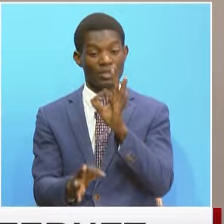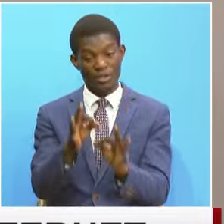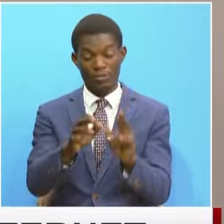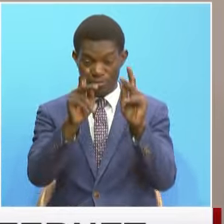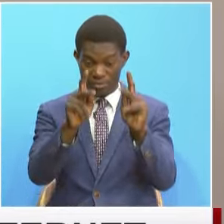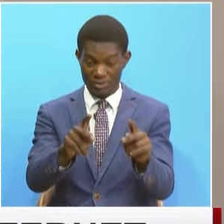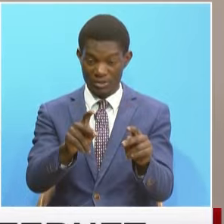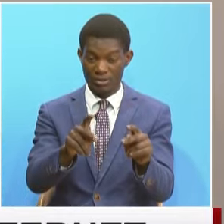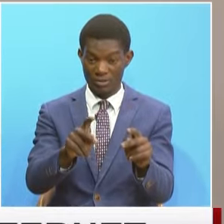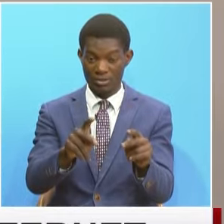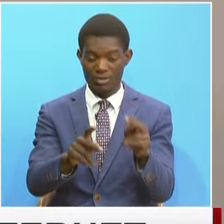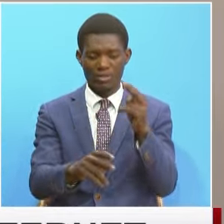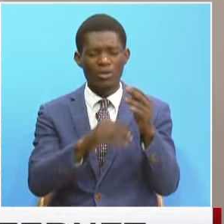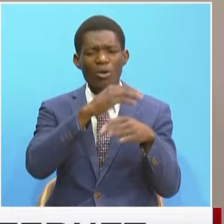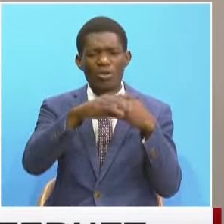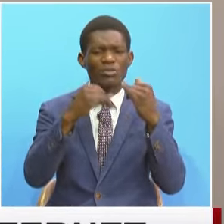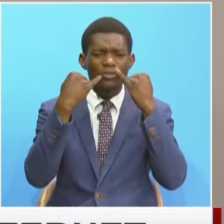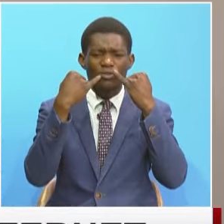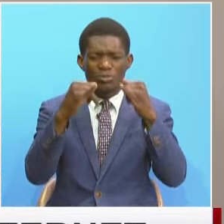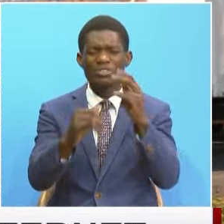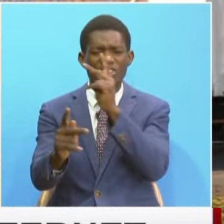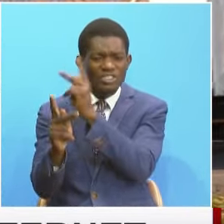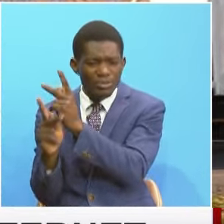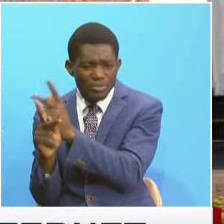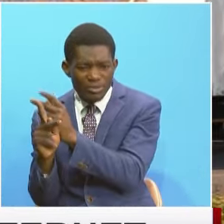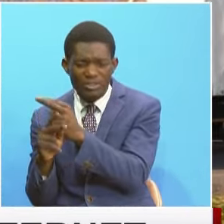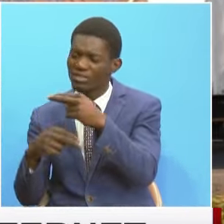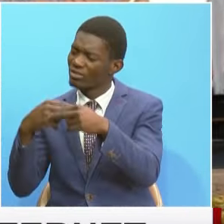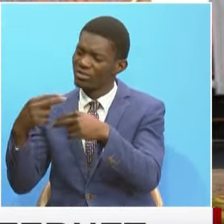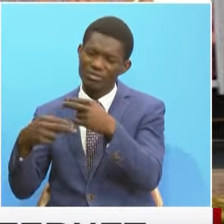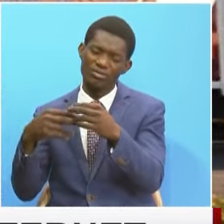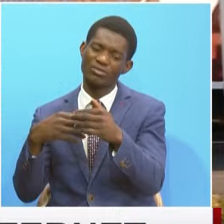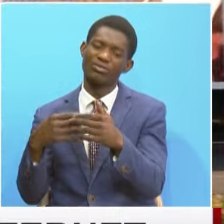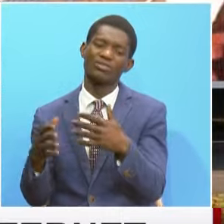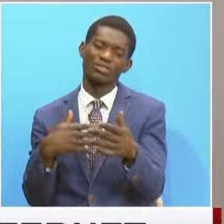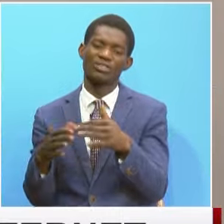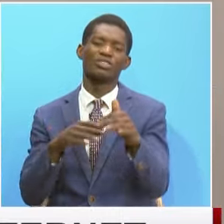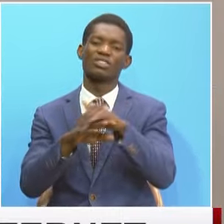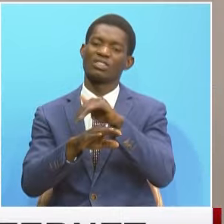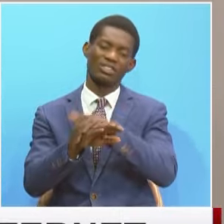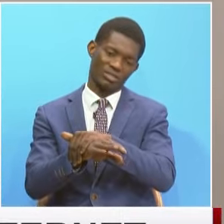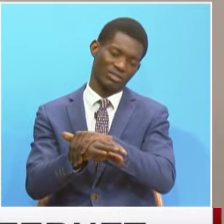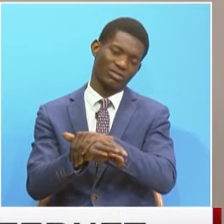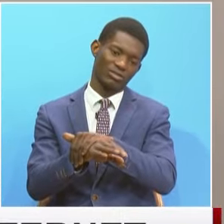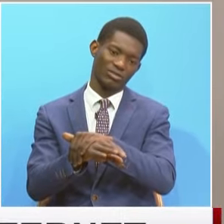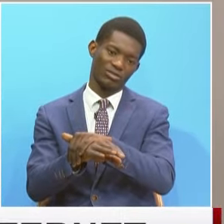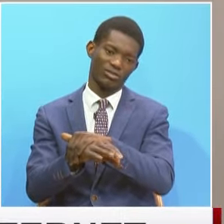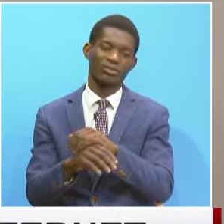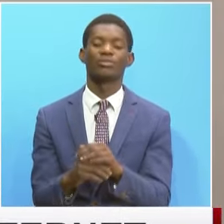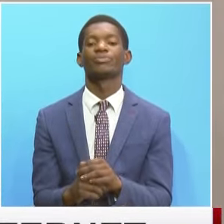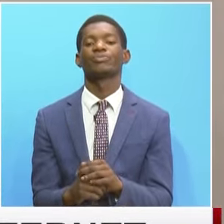portal, it becomes very easy. It means then our trucks, as they come into the control zone here at Kazungula One Stop Border